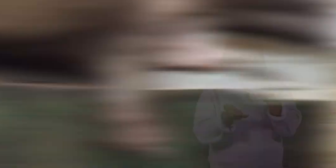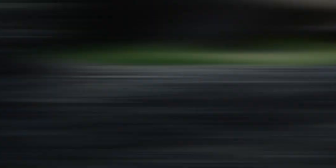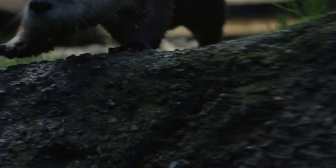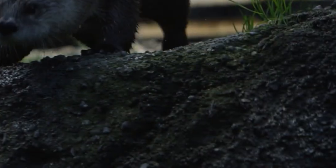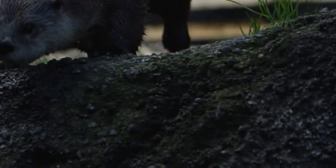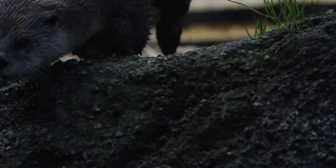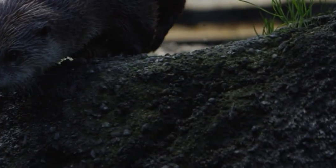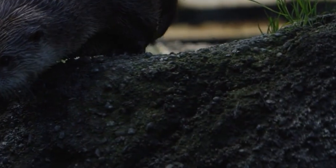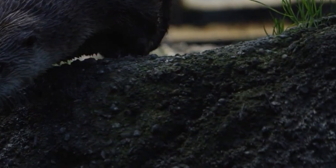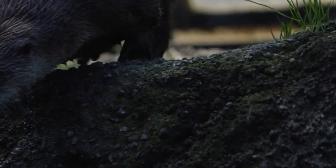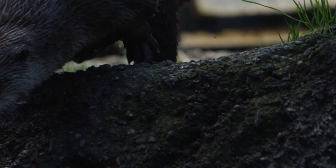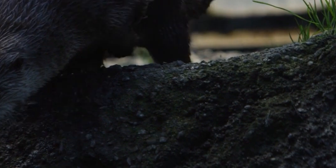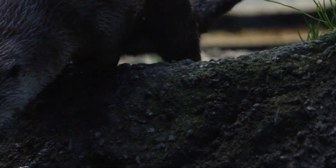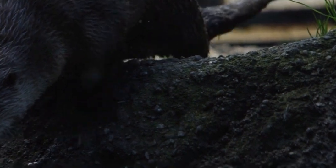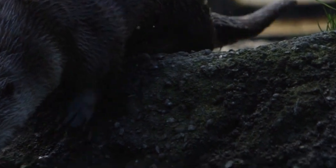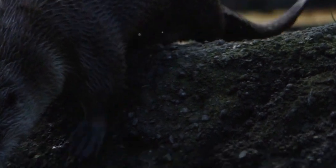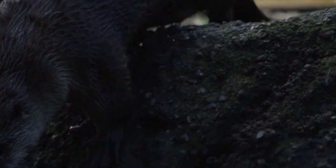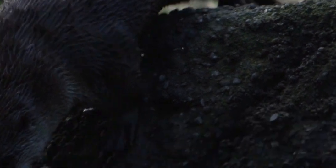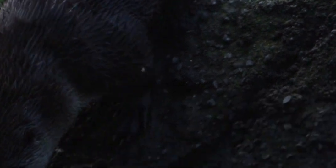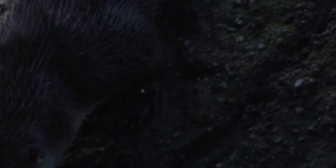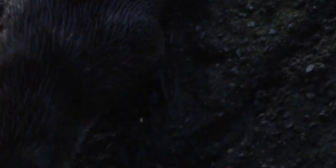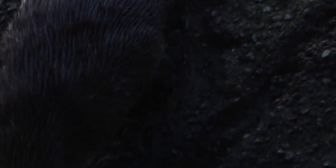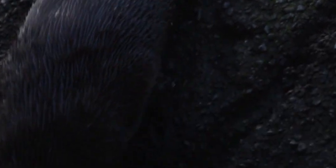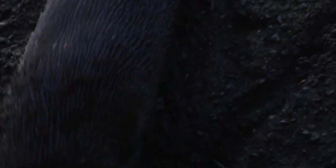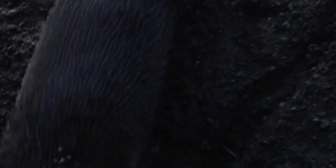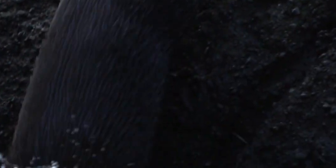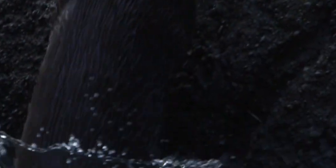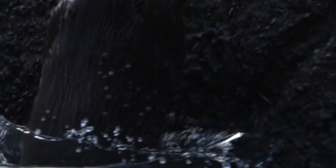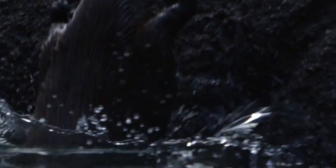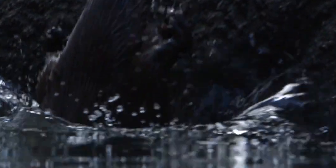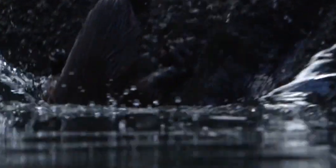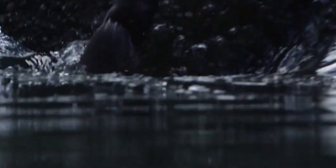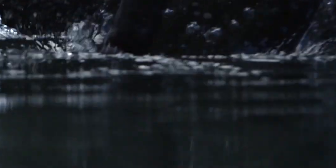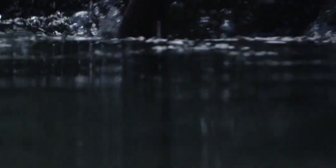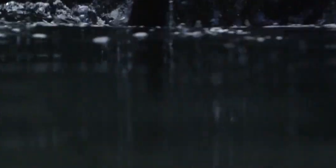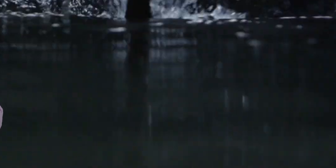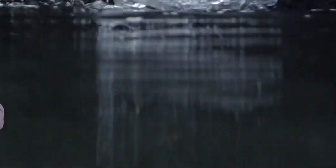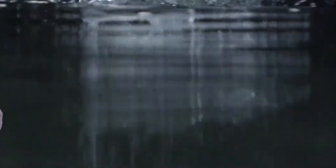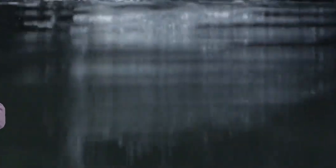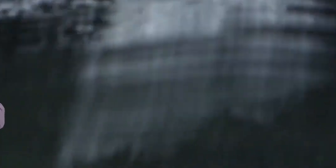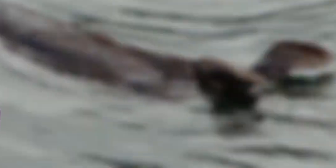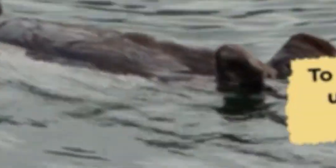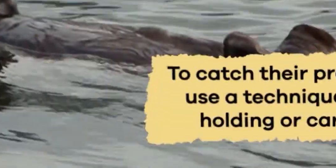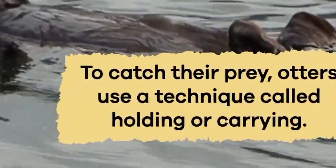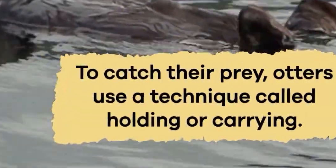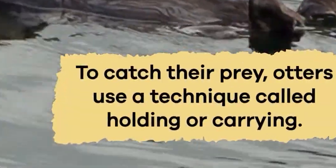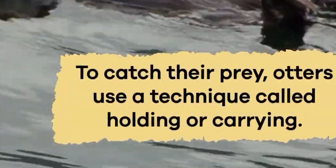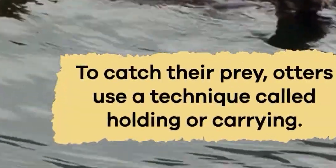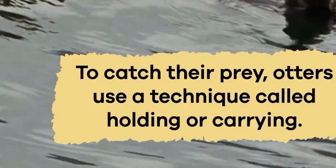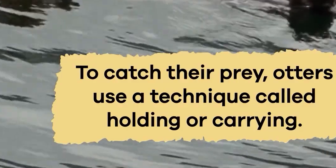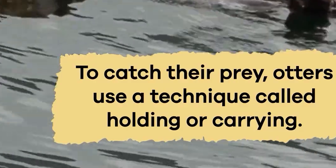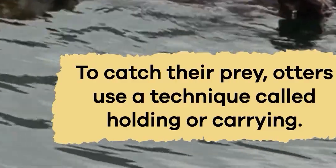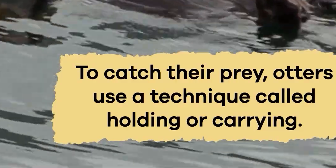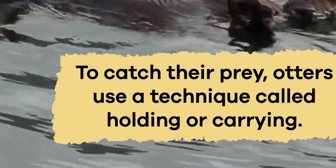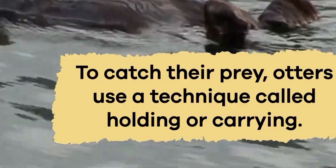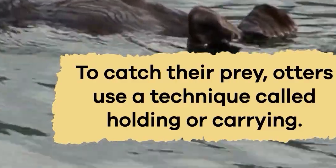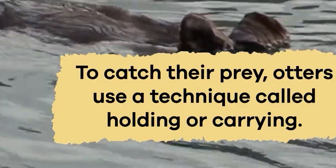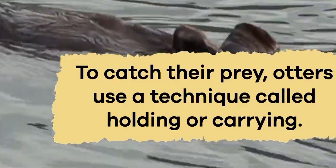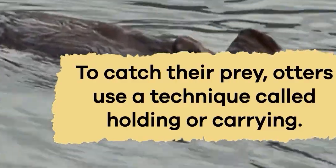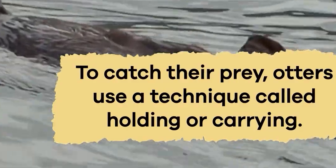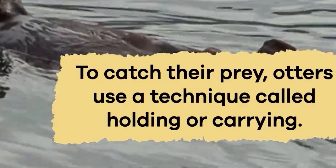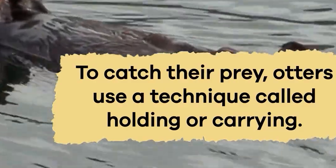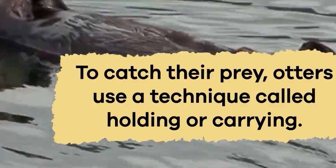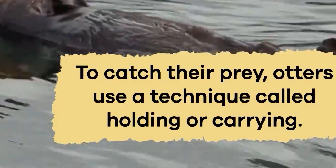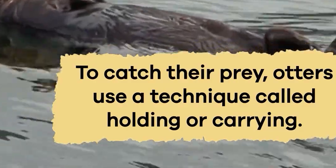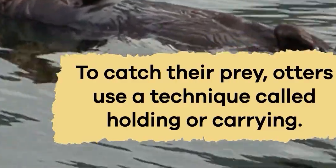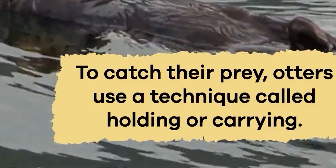water. Once it spots a target, it can move swiftly toward it with its agile body. To catch their prey, otters use